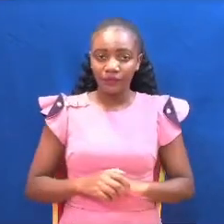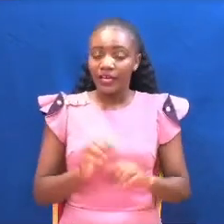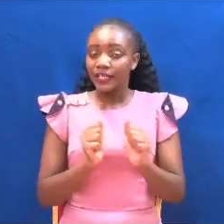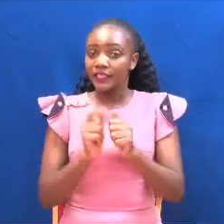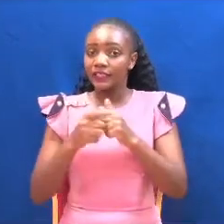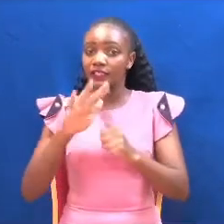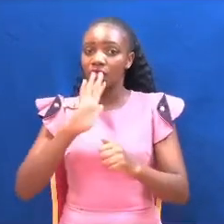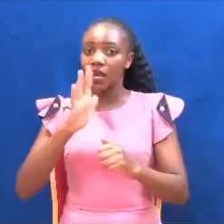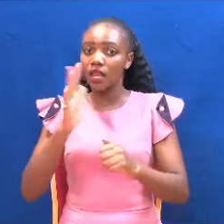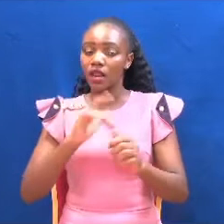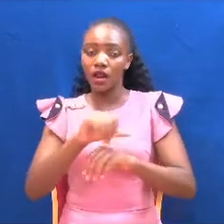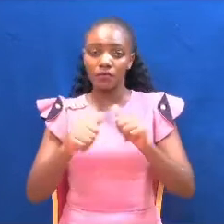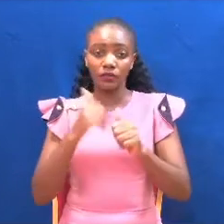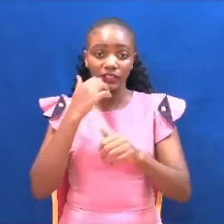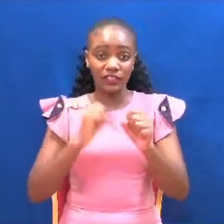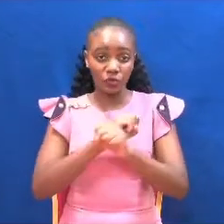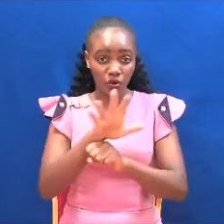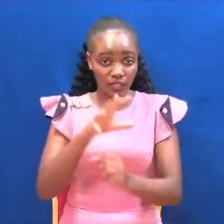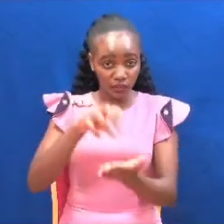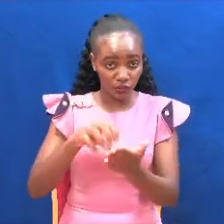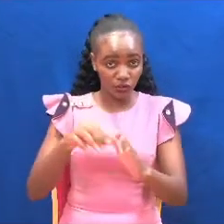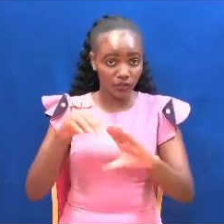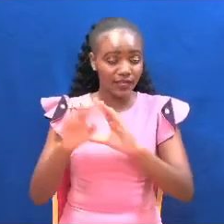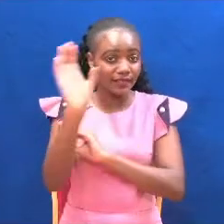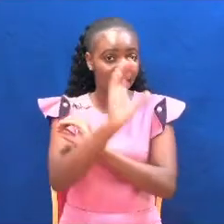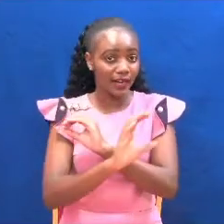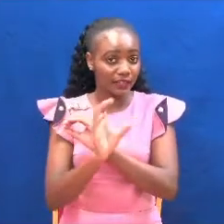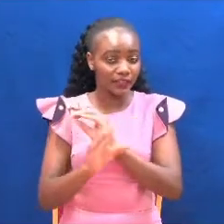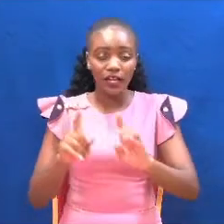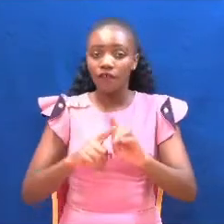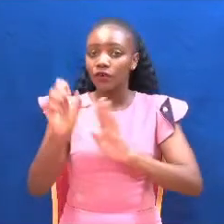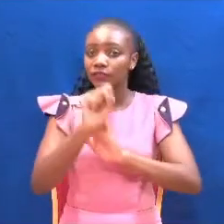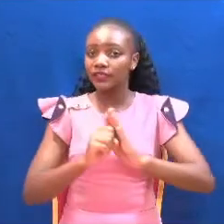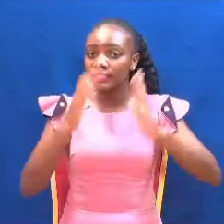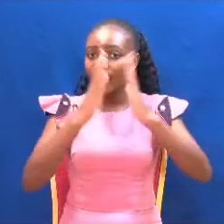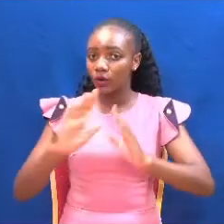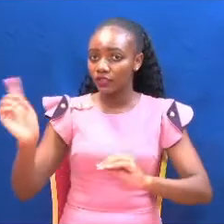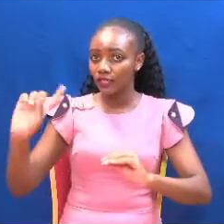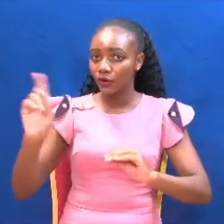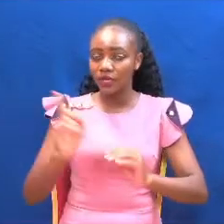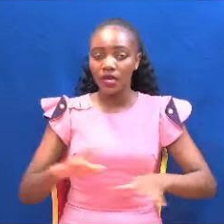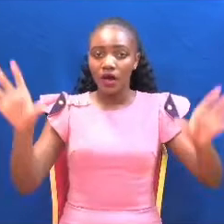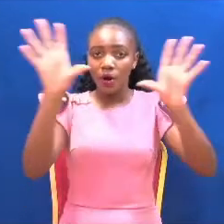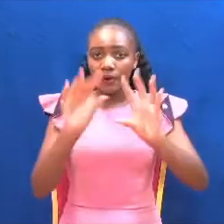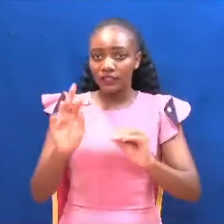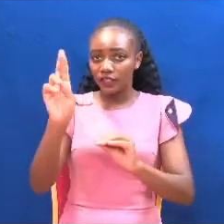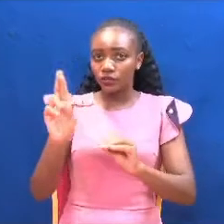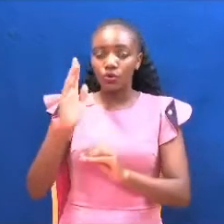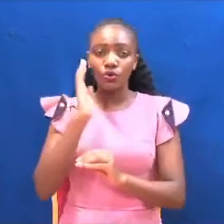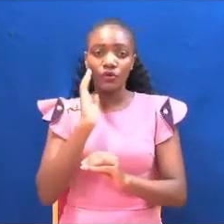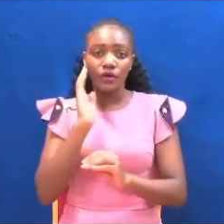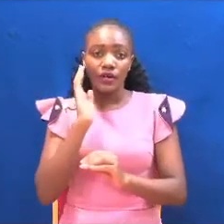on the COVID-19 situation in the country from State House, Nairobi, President Uhuru Kenyatta on Tuesday